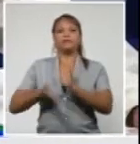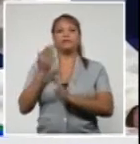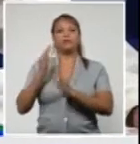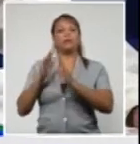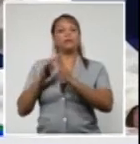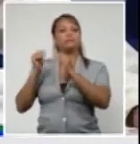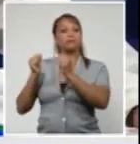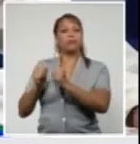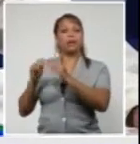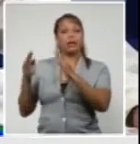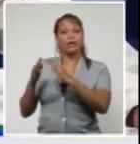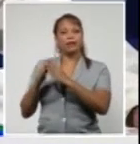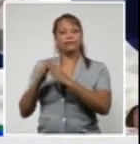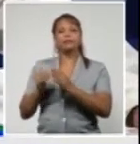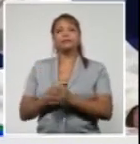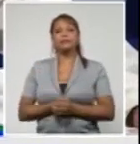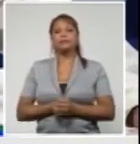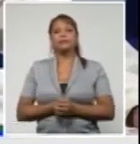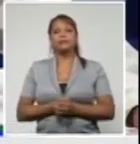the virus.